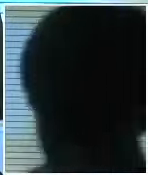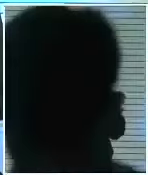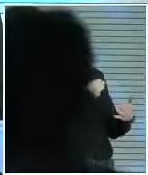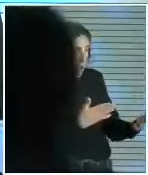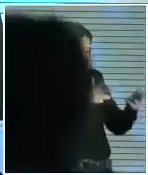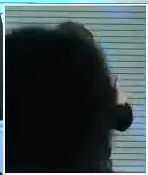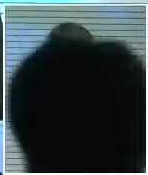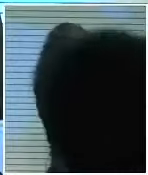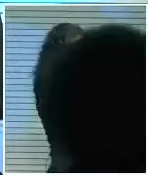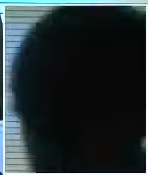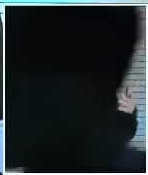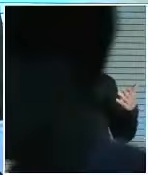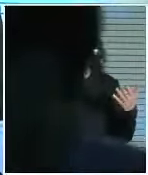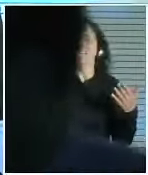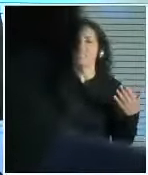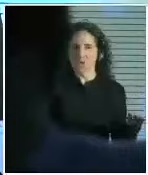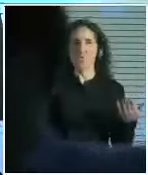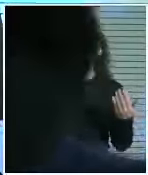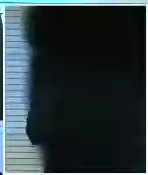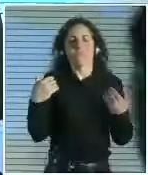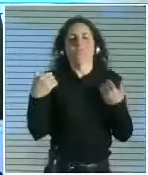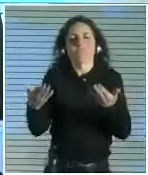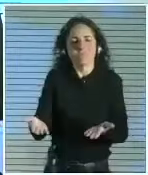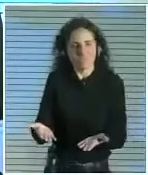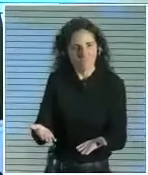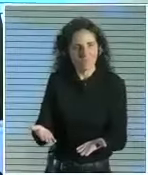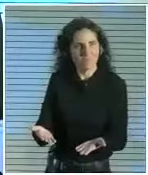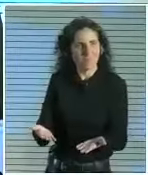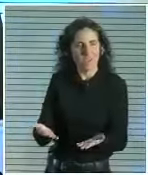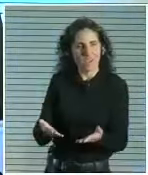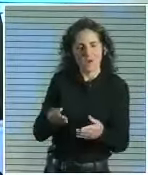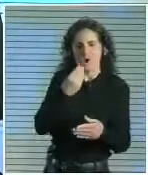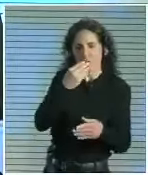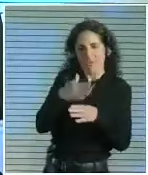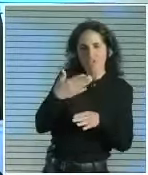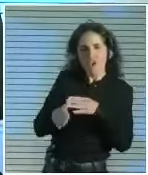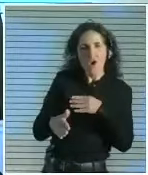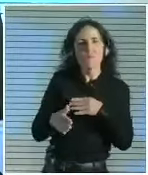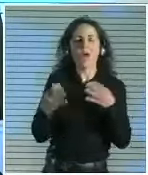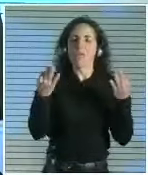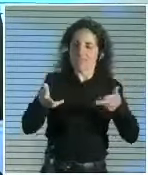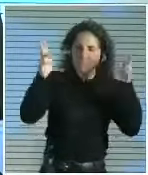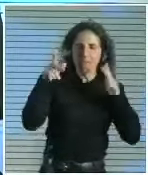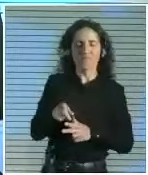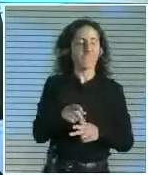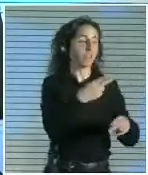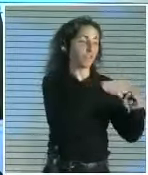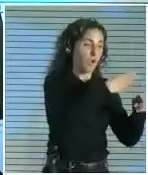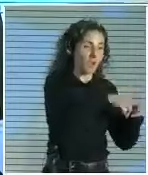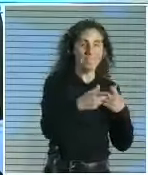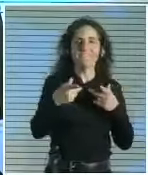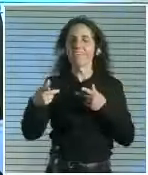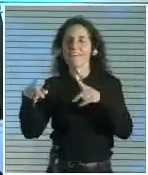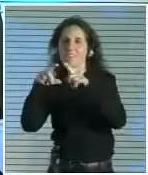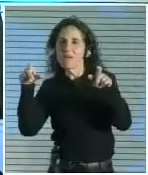their policies are aligned for things like food donation and food waste diversion. Infrastructure for food waste diversion has to